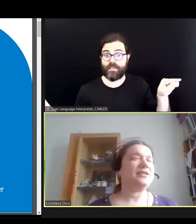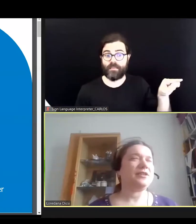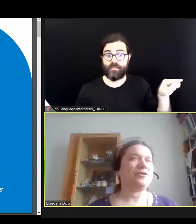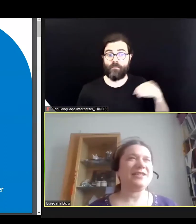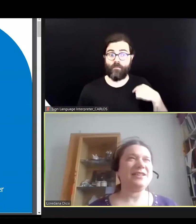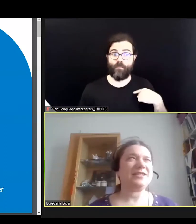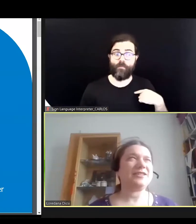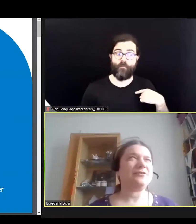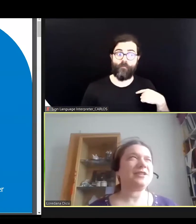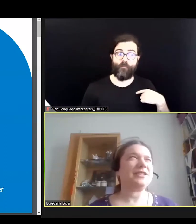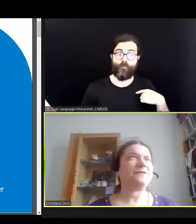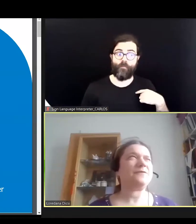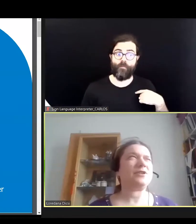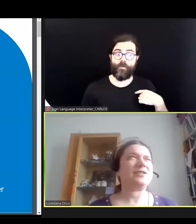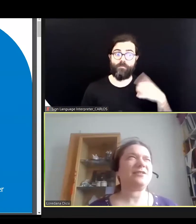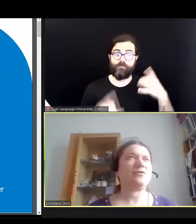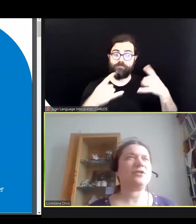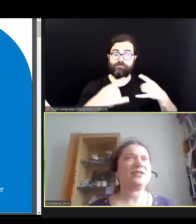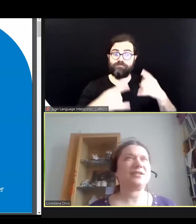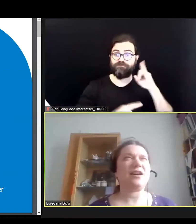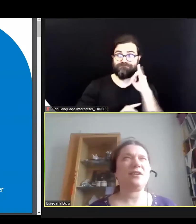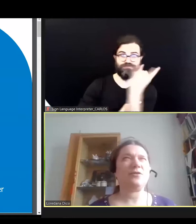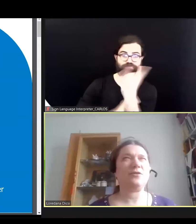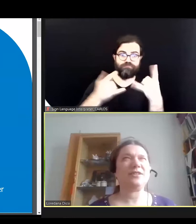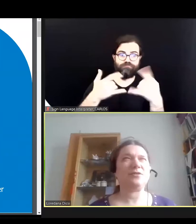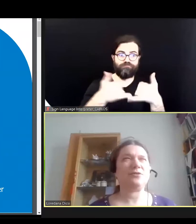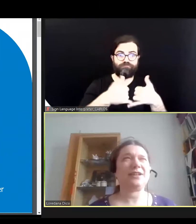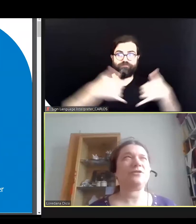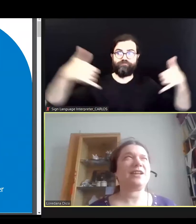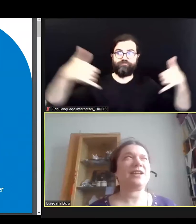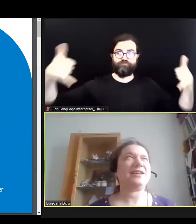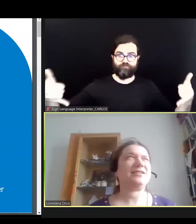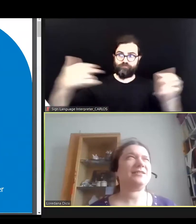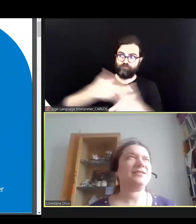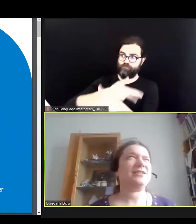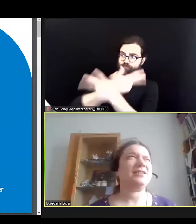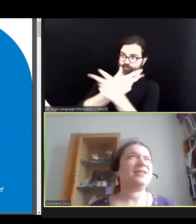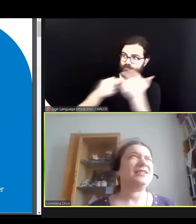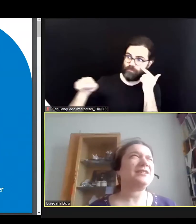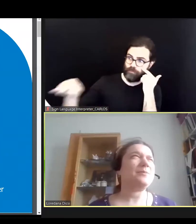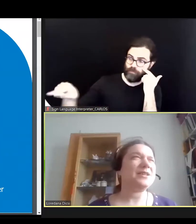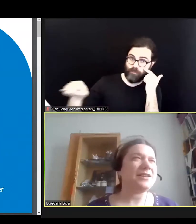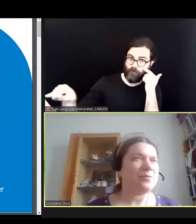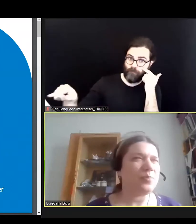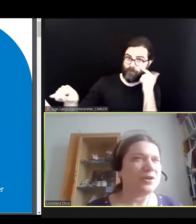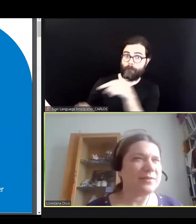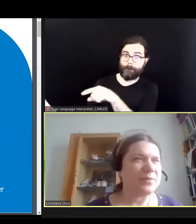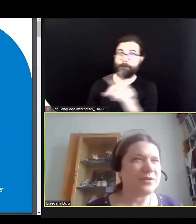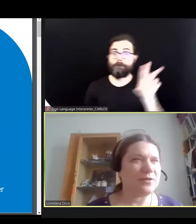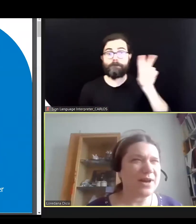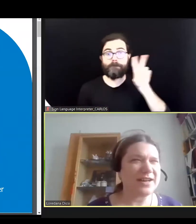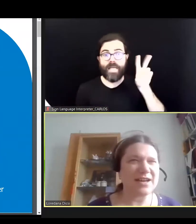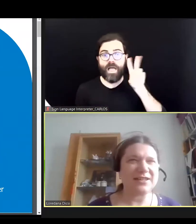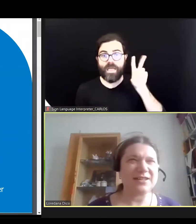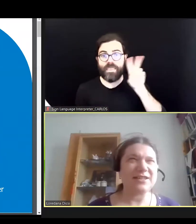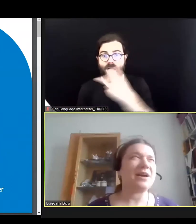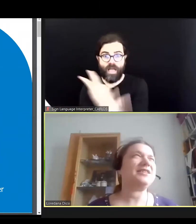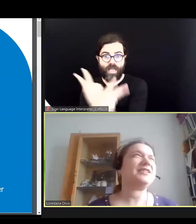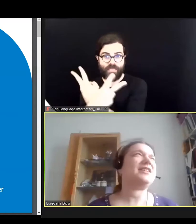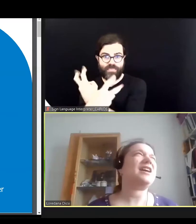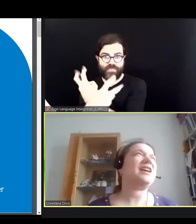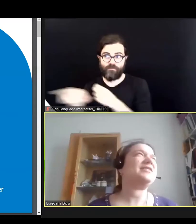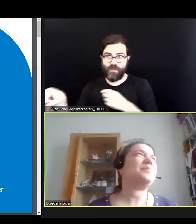the credits received for that course are also recognized. That was even possible when I did